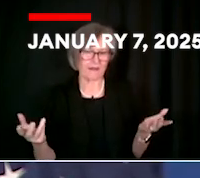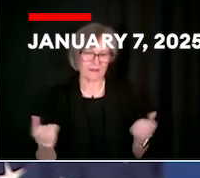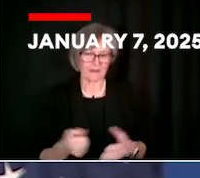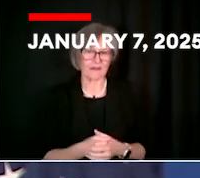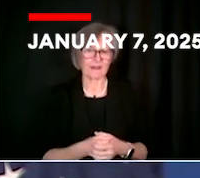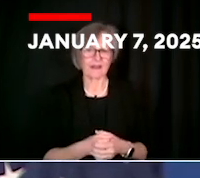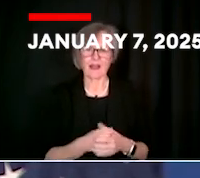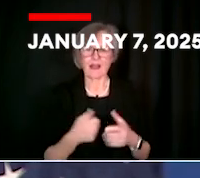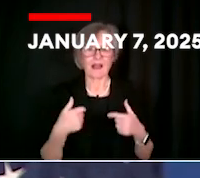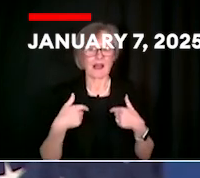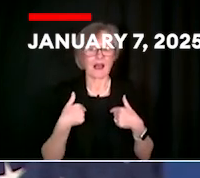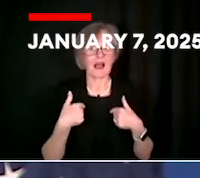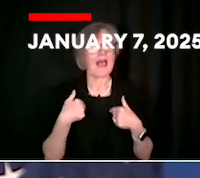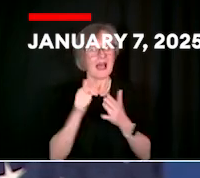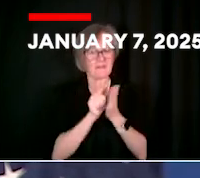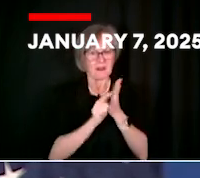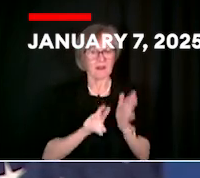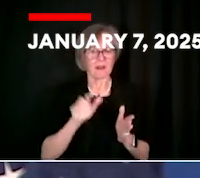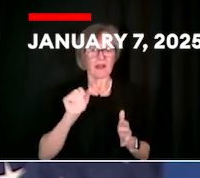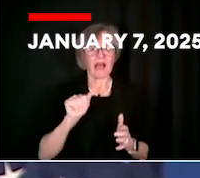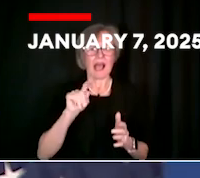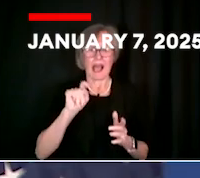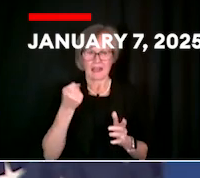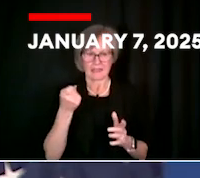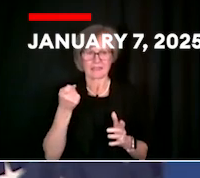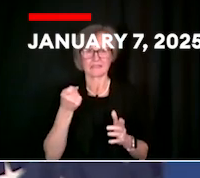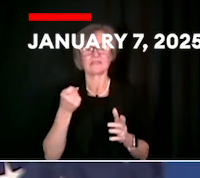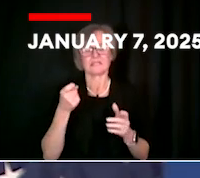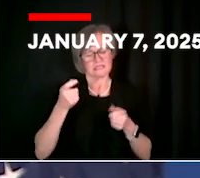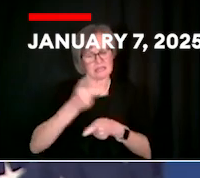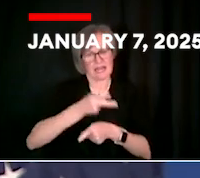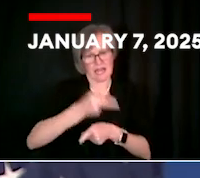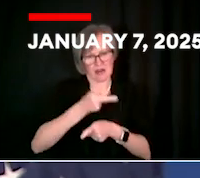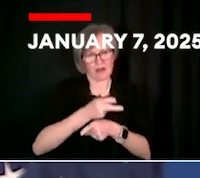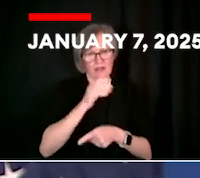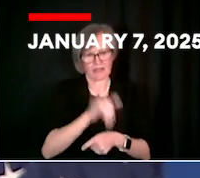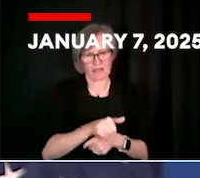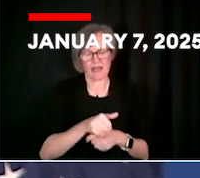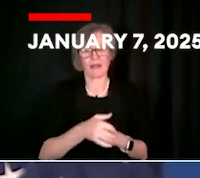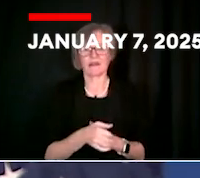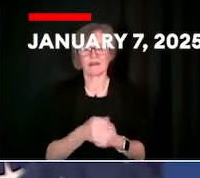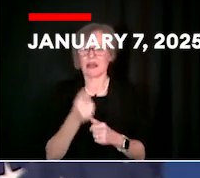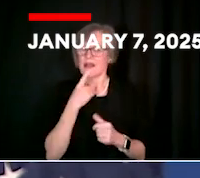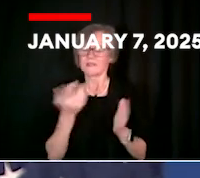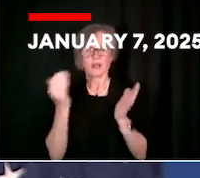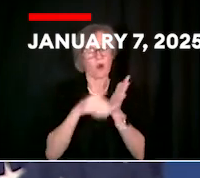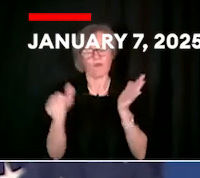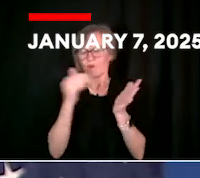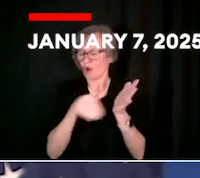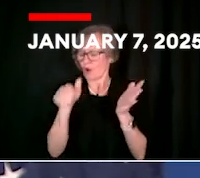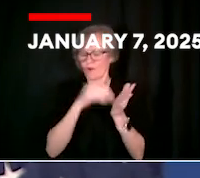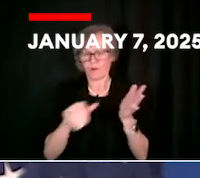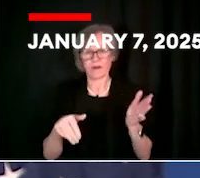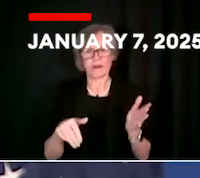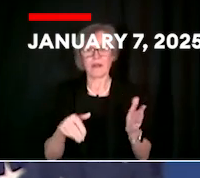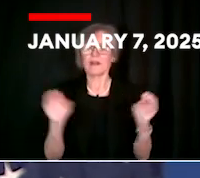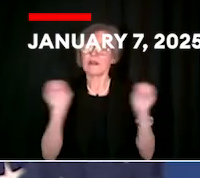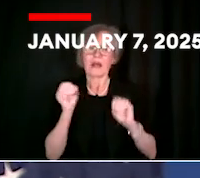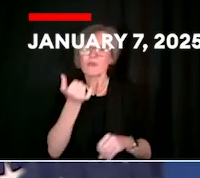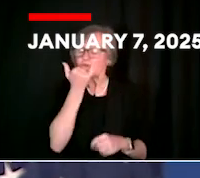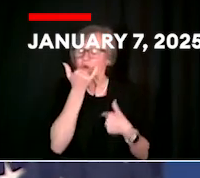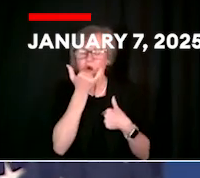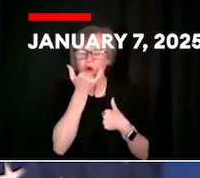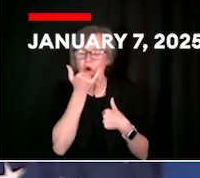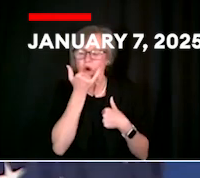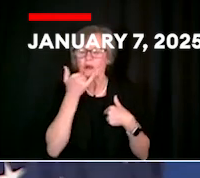an attorney, Alex Spiro, is handling that. I've said over and over again, I've done nothing wrong. Let